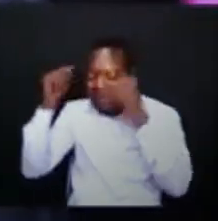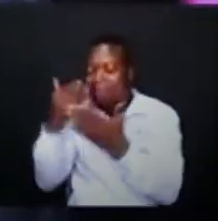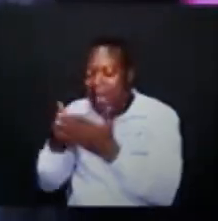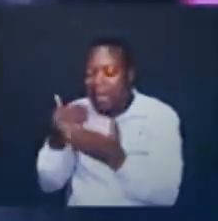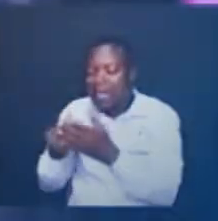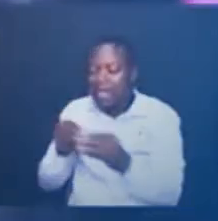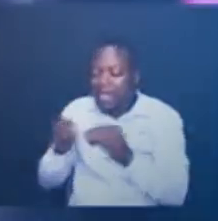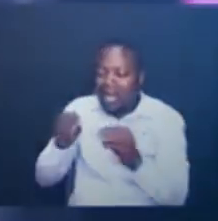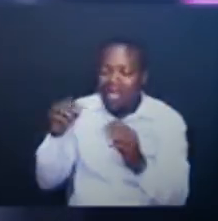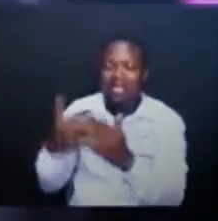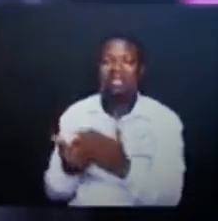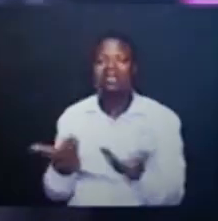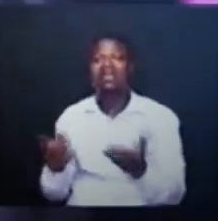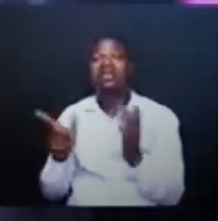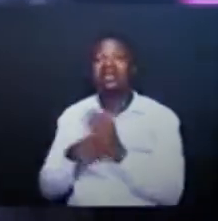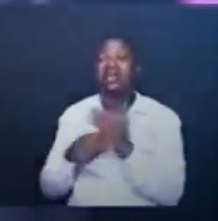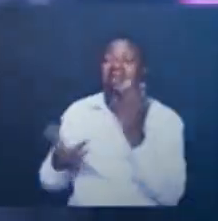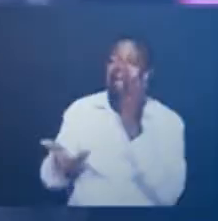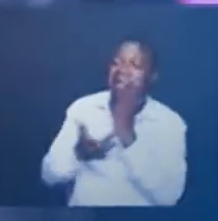now scientific